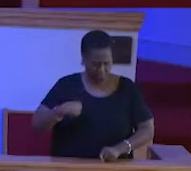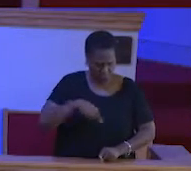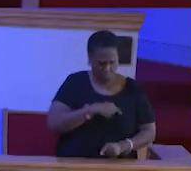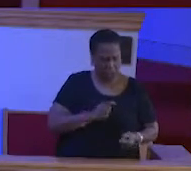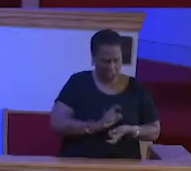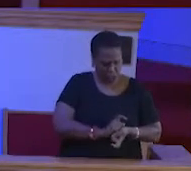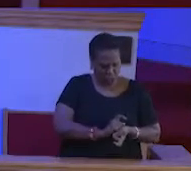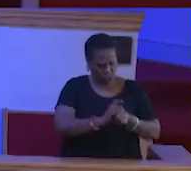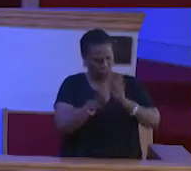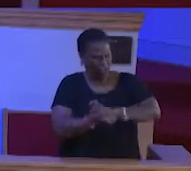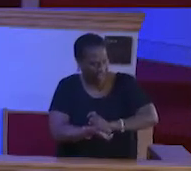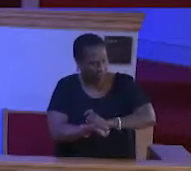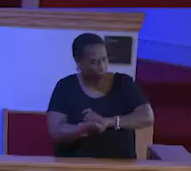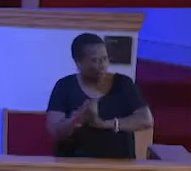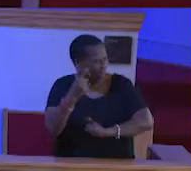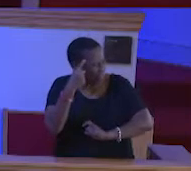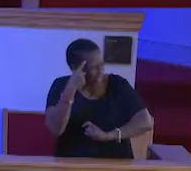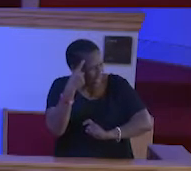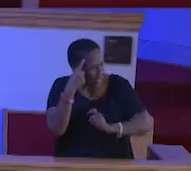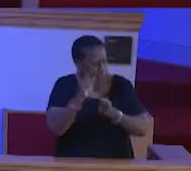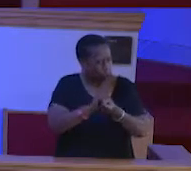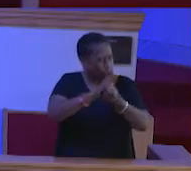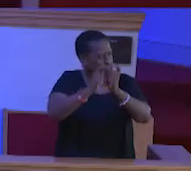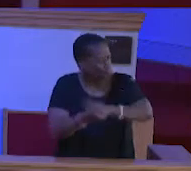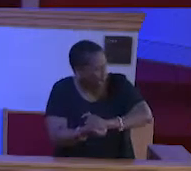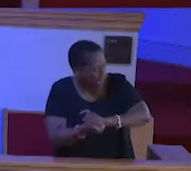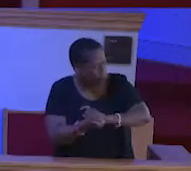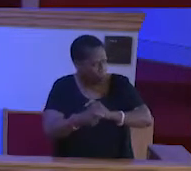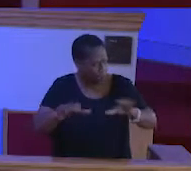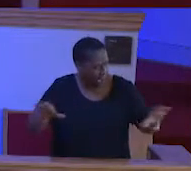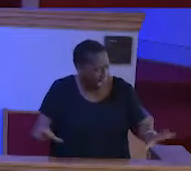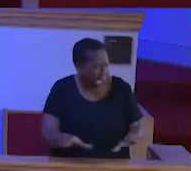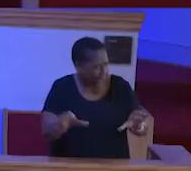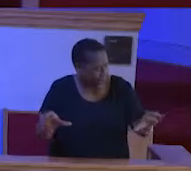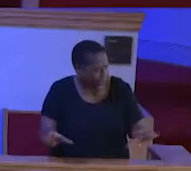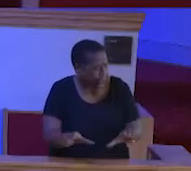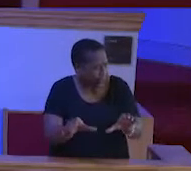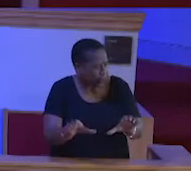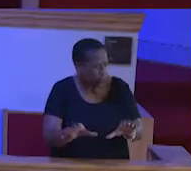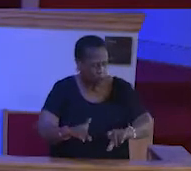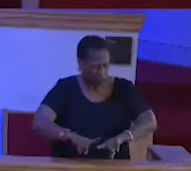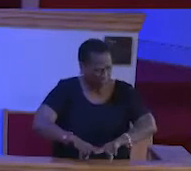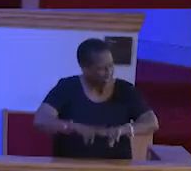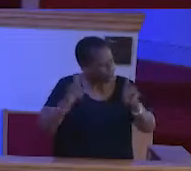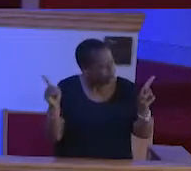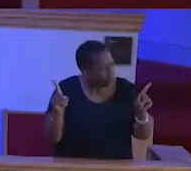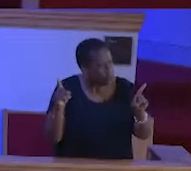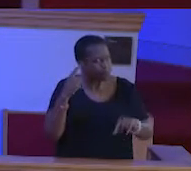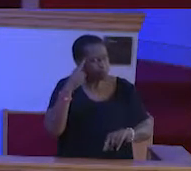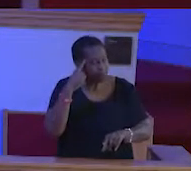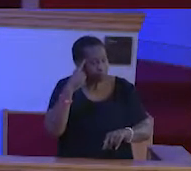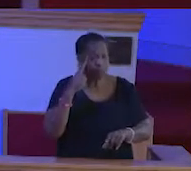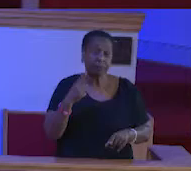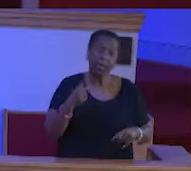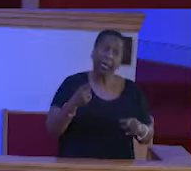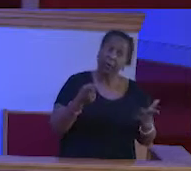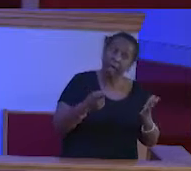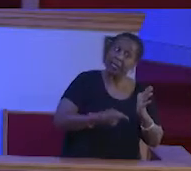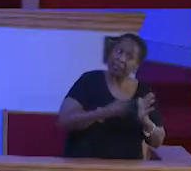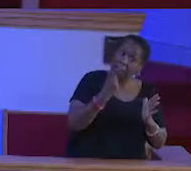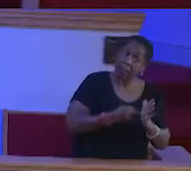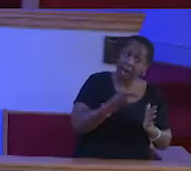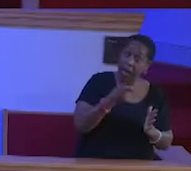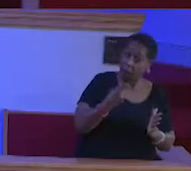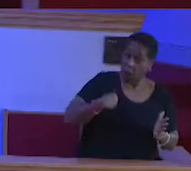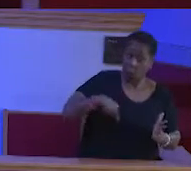our thinking and our actions to a different standard. And then there are times